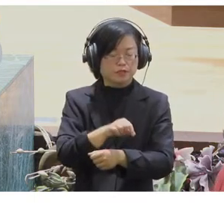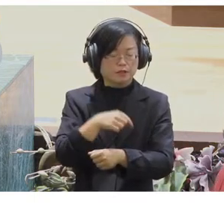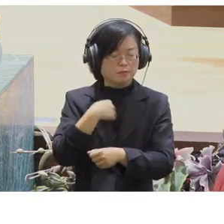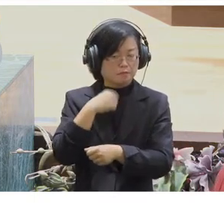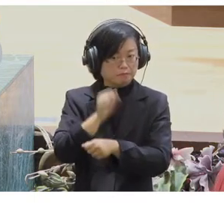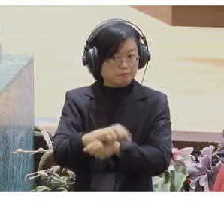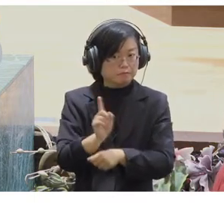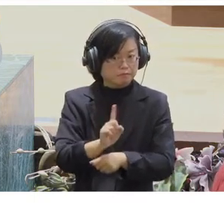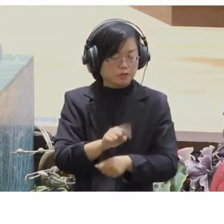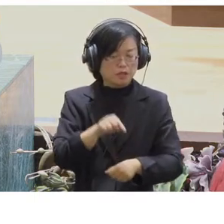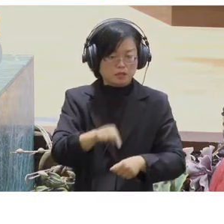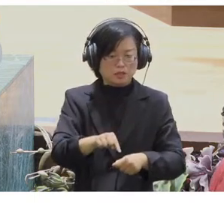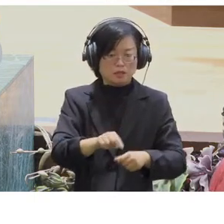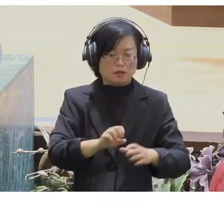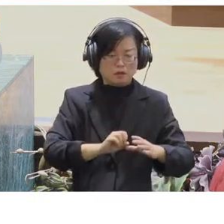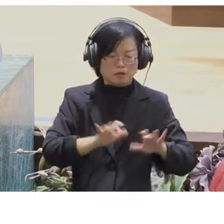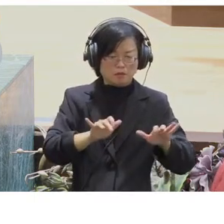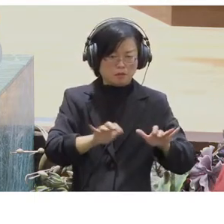answered all the questions now.